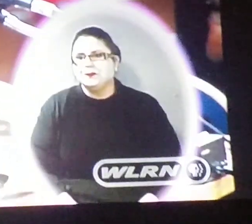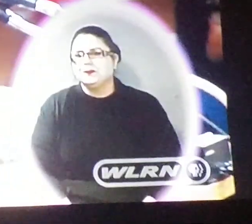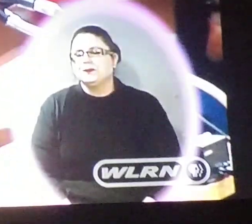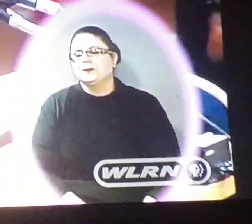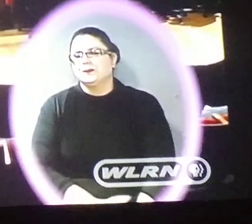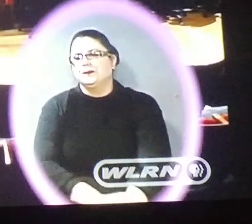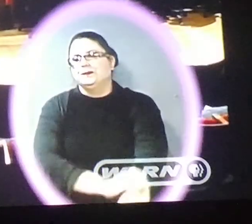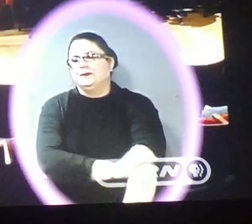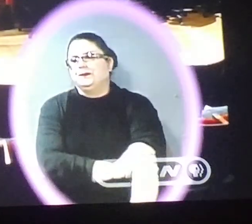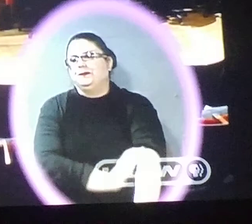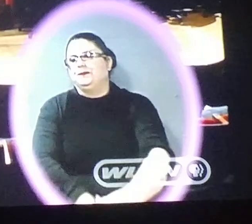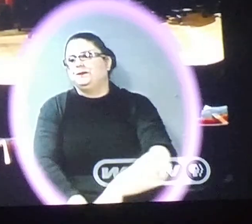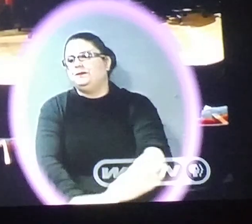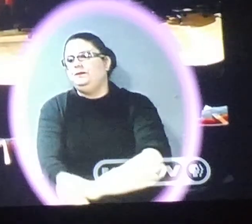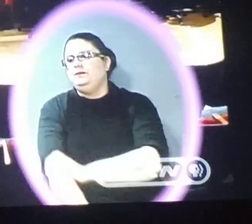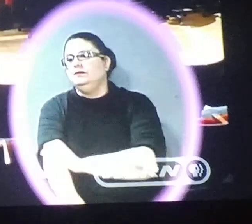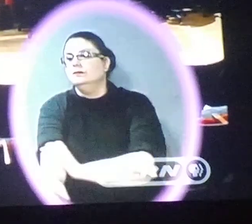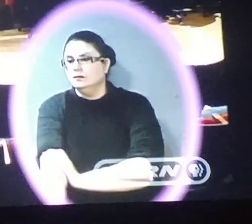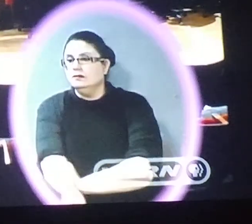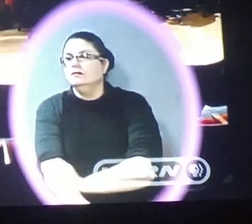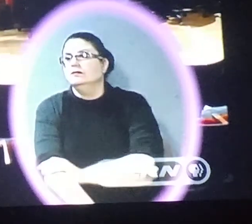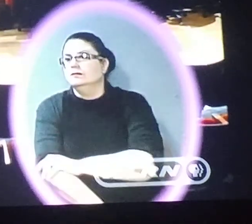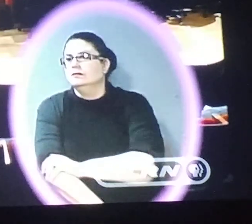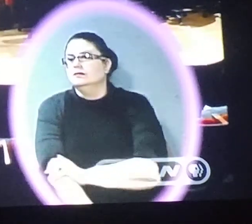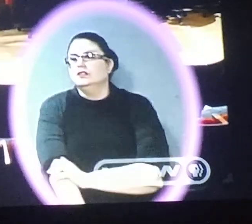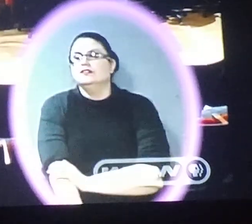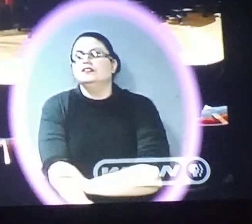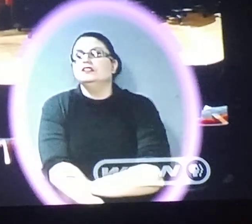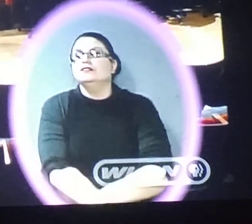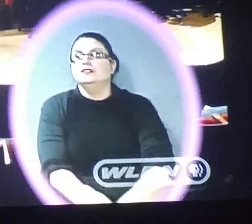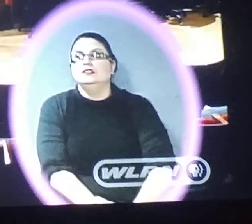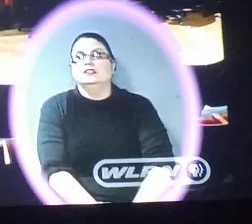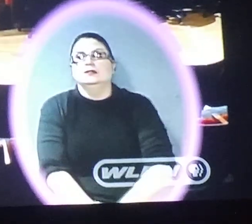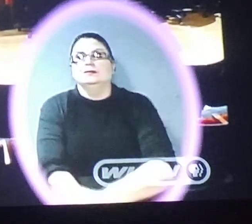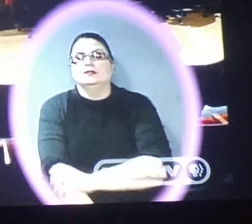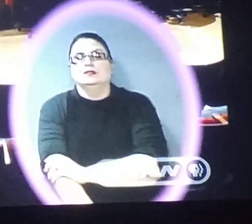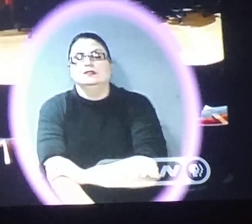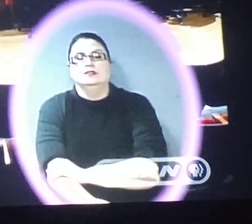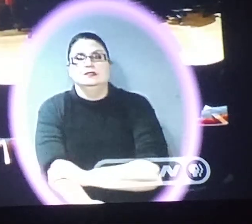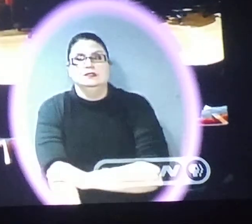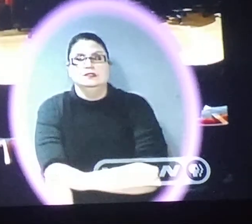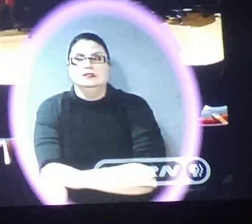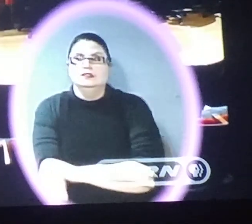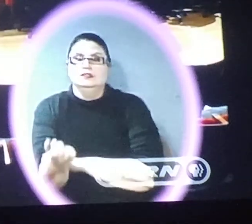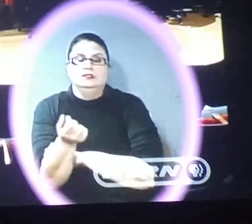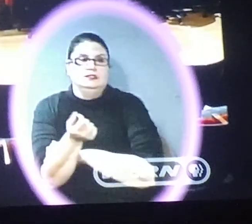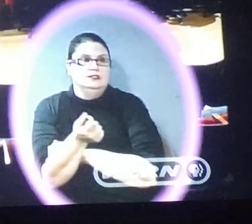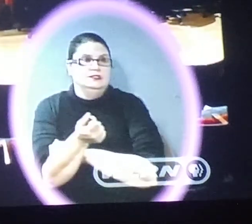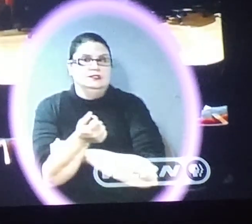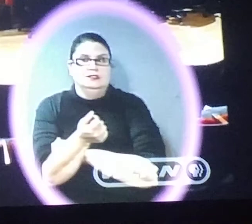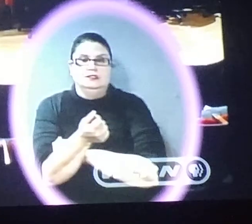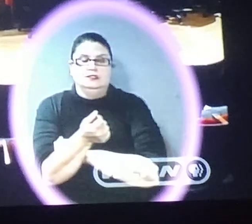Thank you. Thank you, Madam Chair. Thank you. Thank you. Dr. Carpenter?